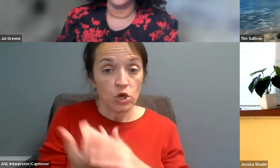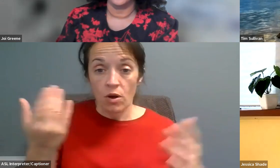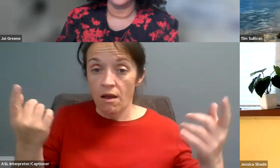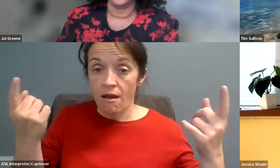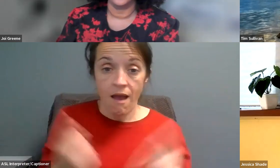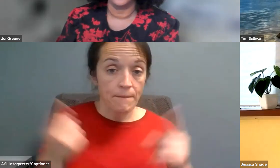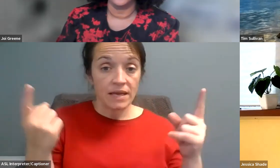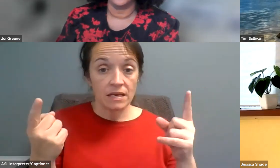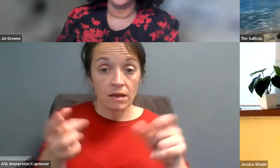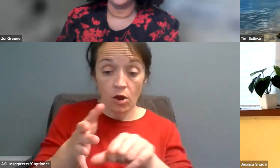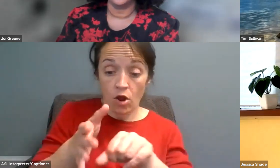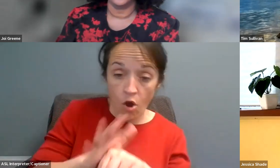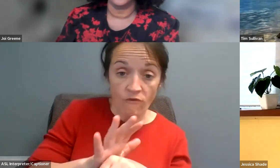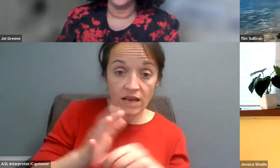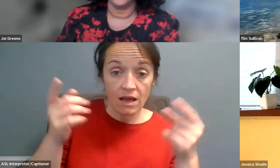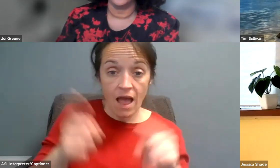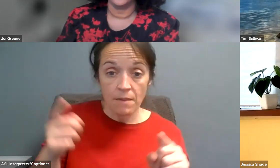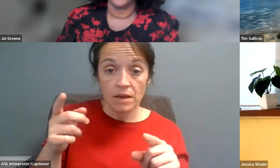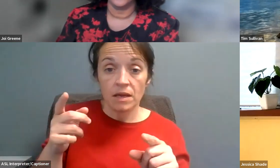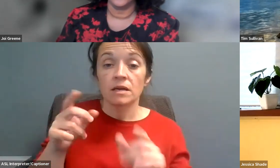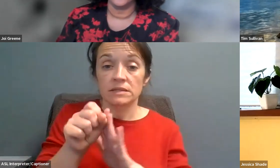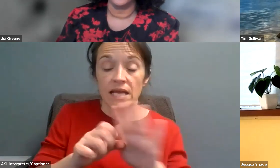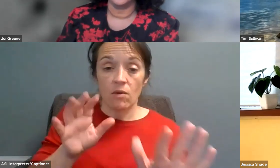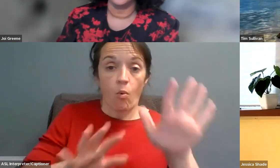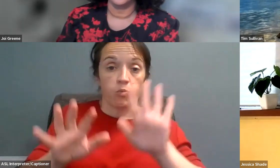new challenges are being identified and addressed.